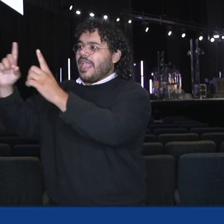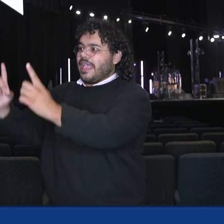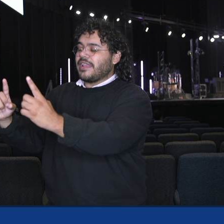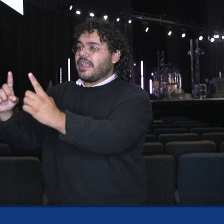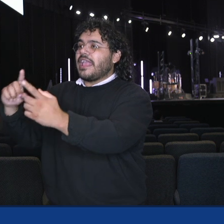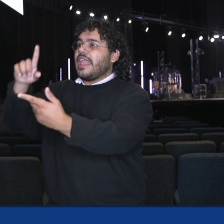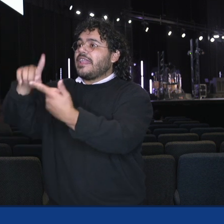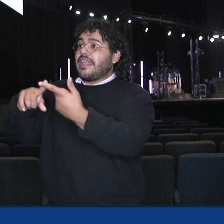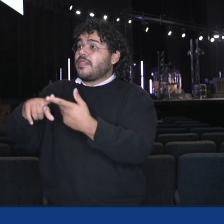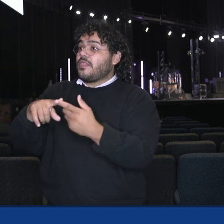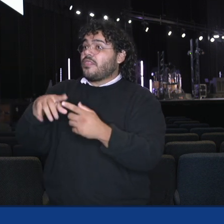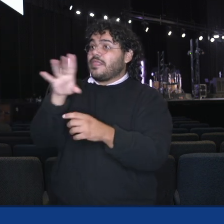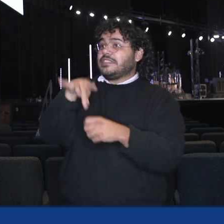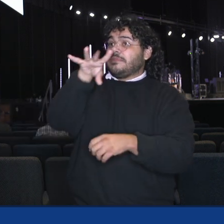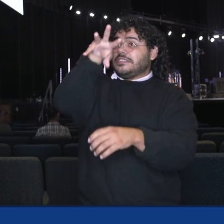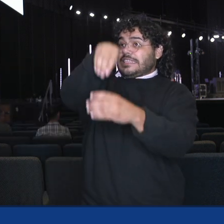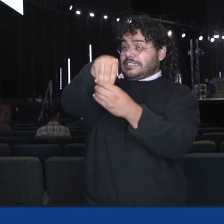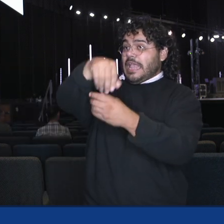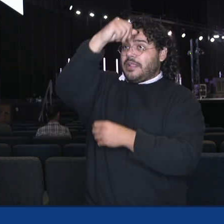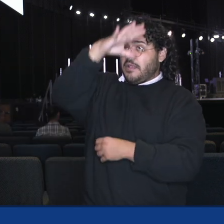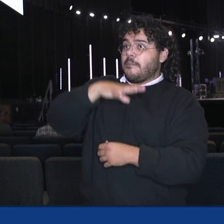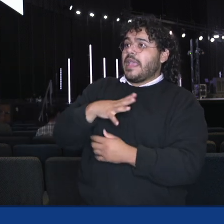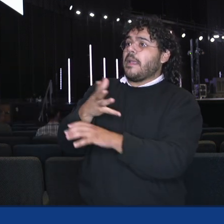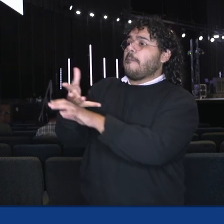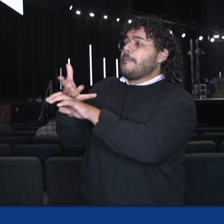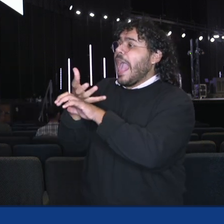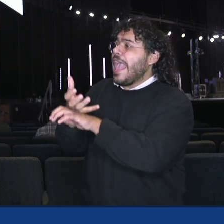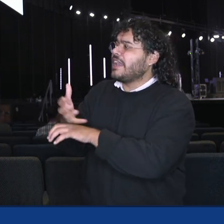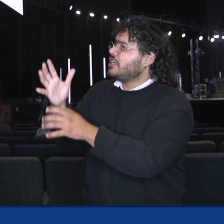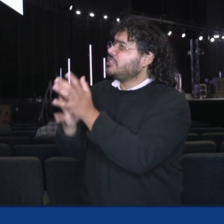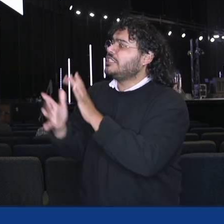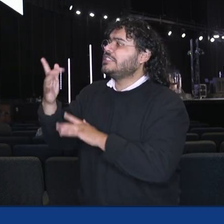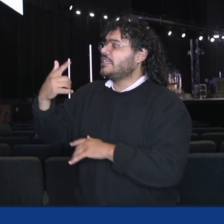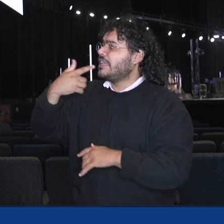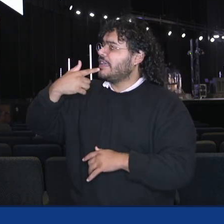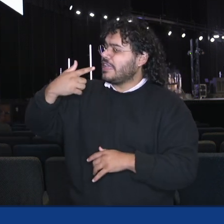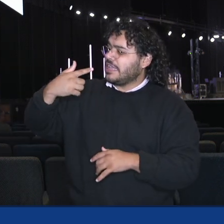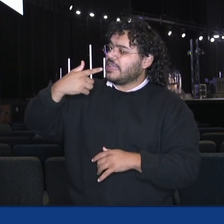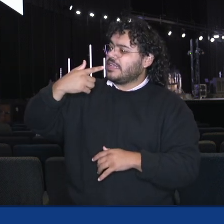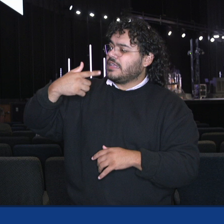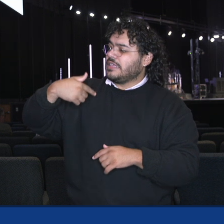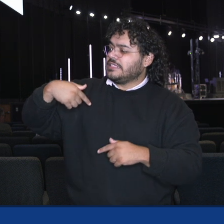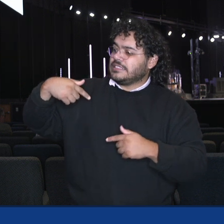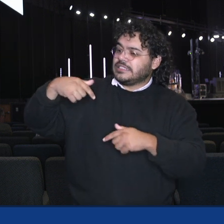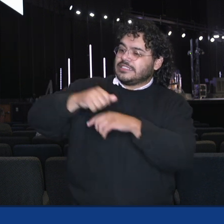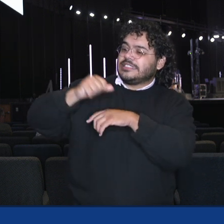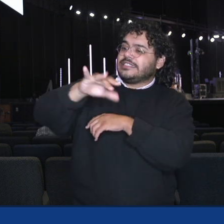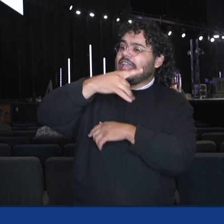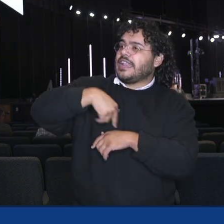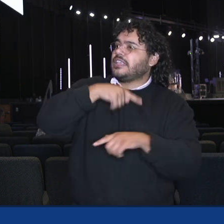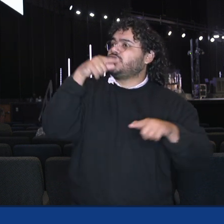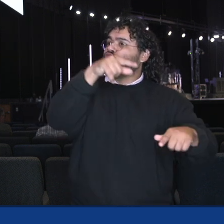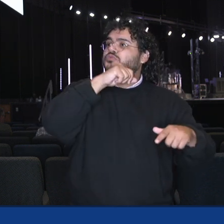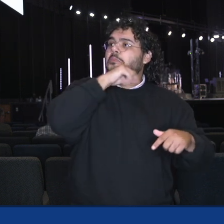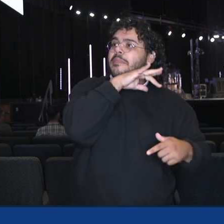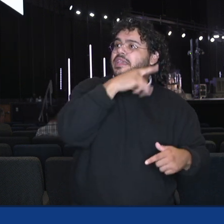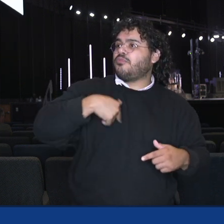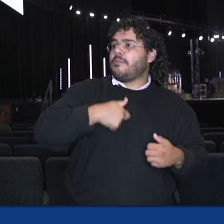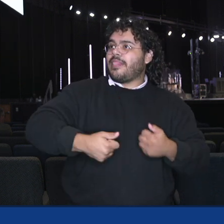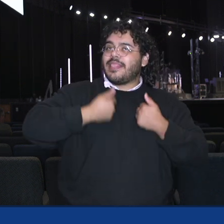the man, begged him. Beg Jesus, send us to the pigs so that we can live in them. Jesus gave the